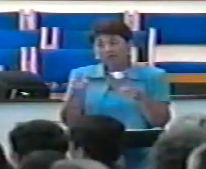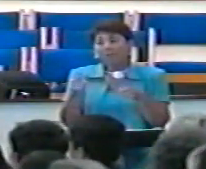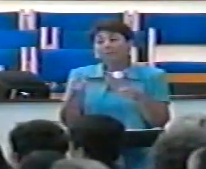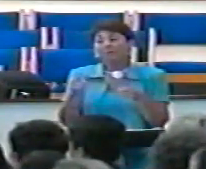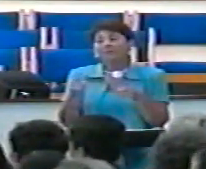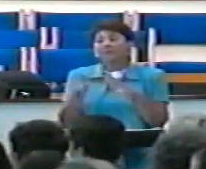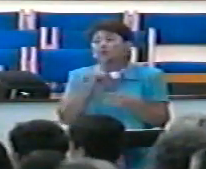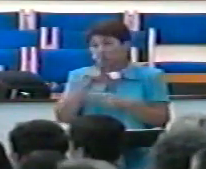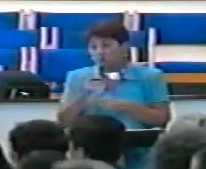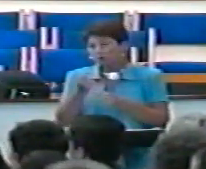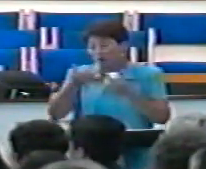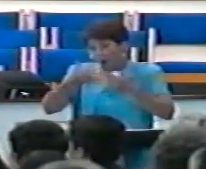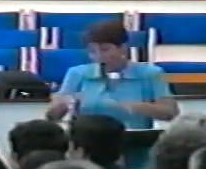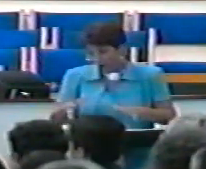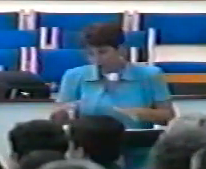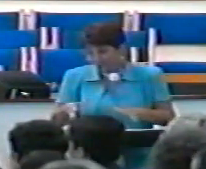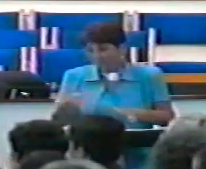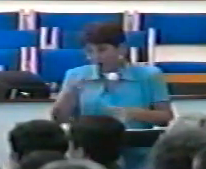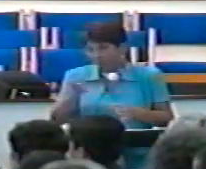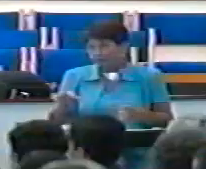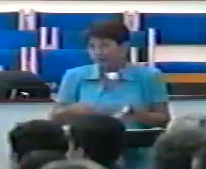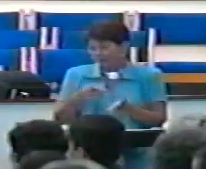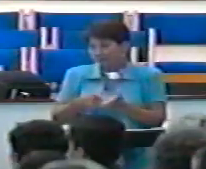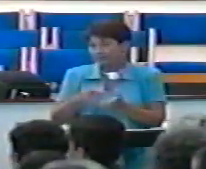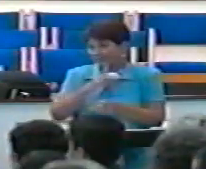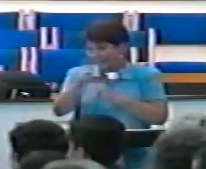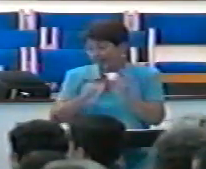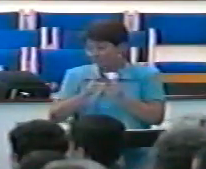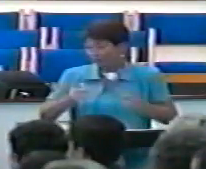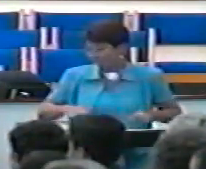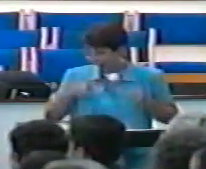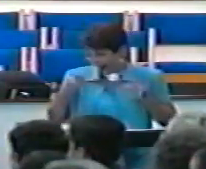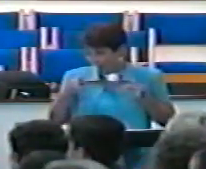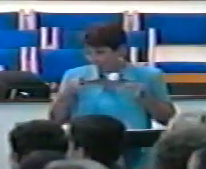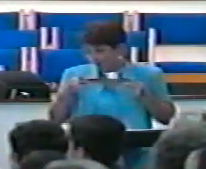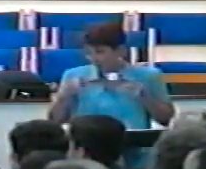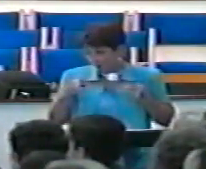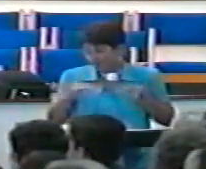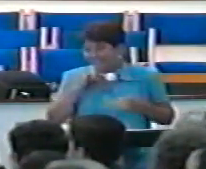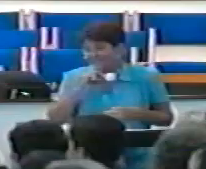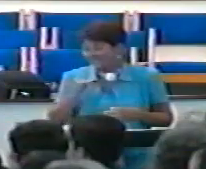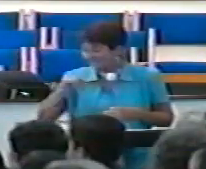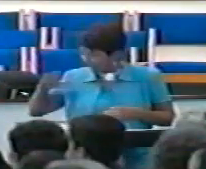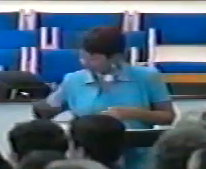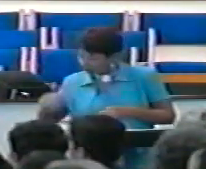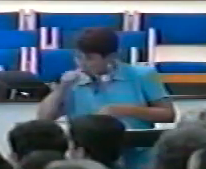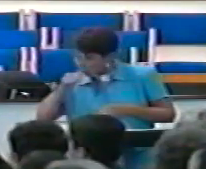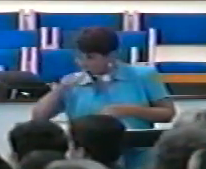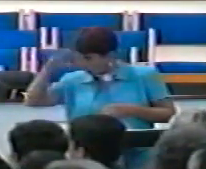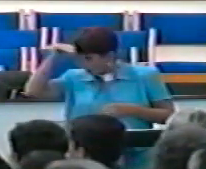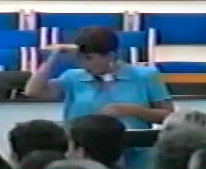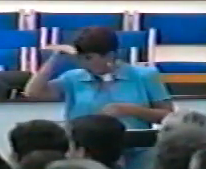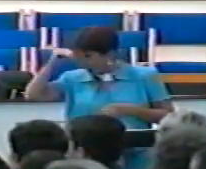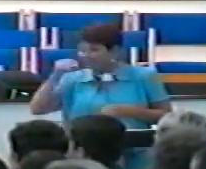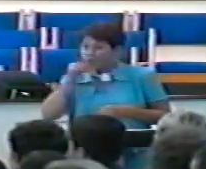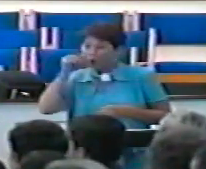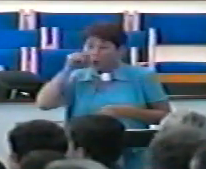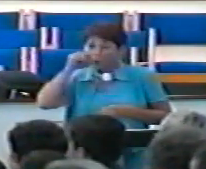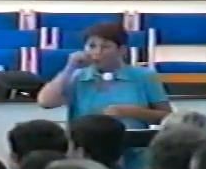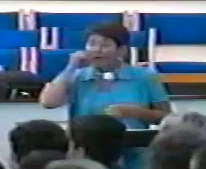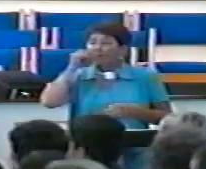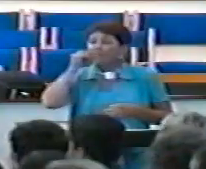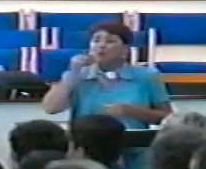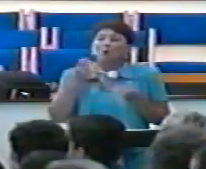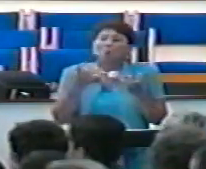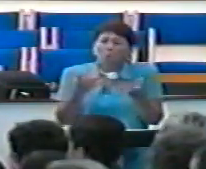fast lane is the little guy or girl back home who craves the attention of their father. I'm going to tell you something that